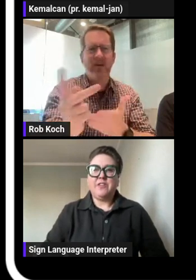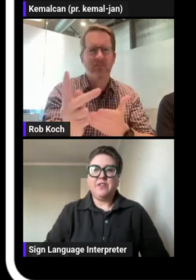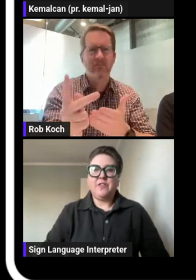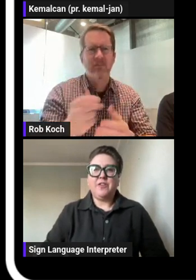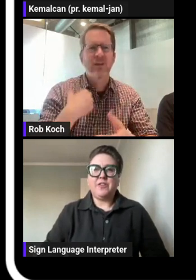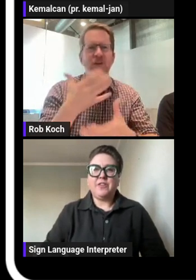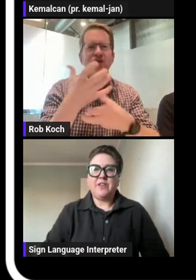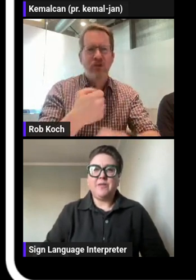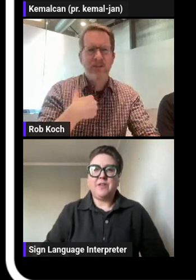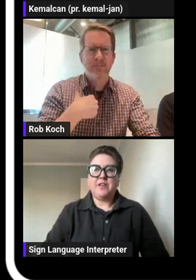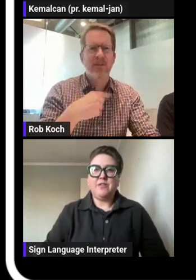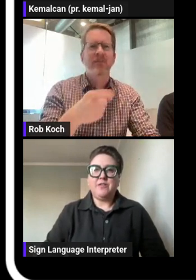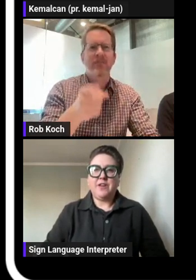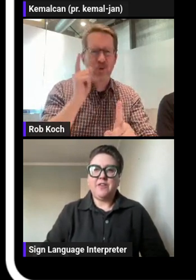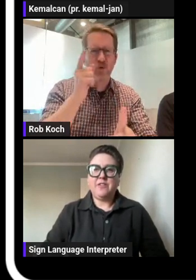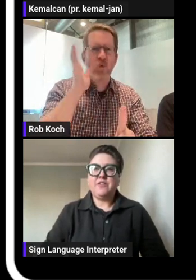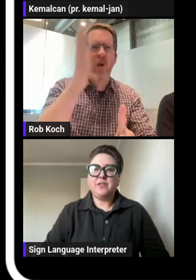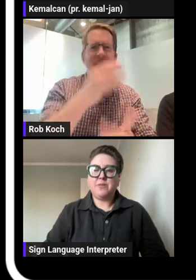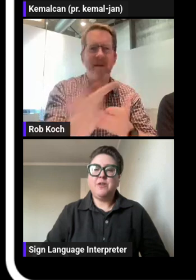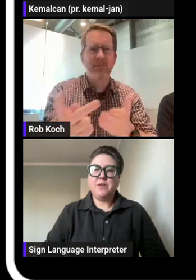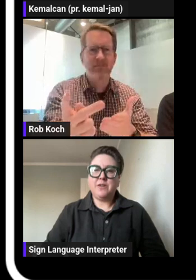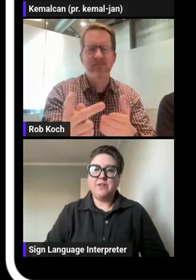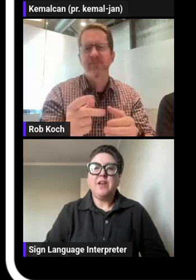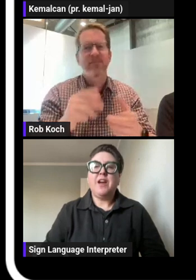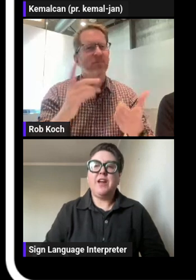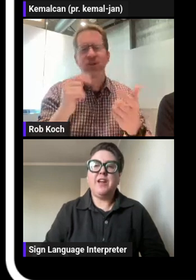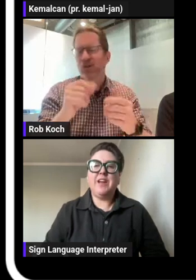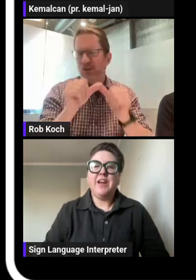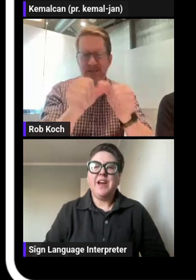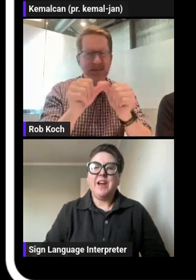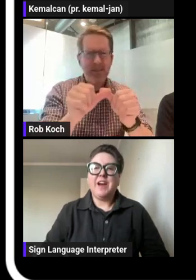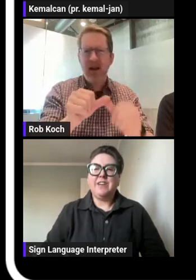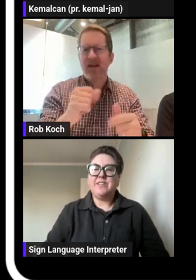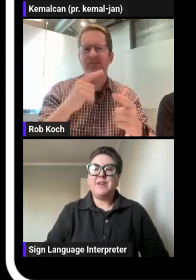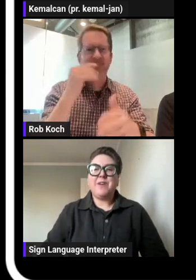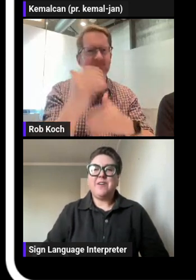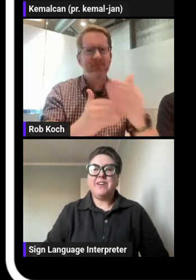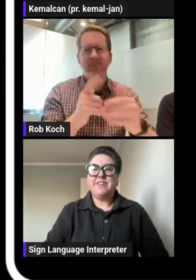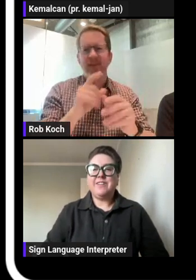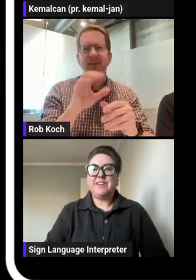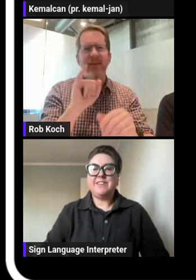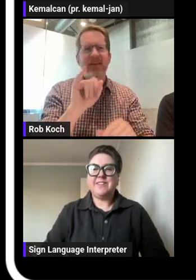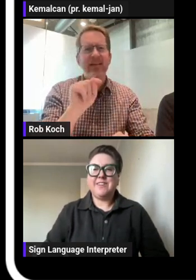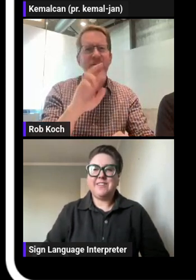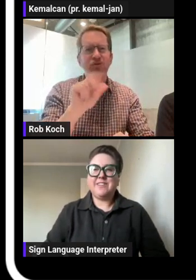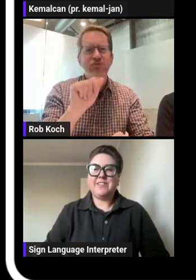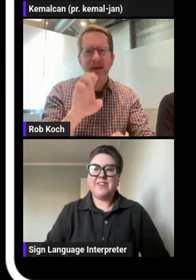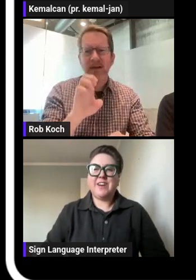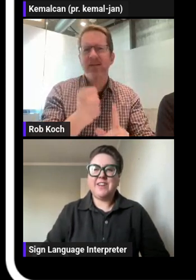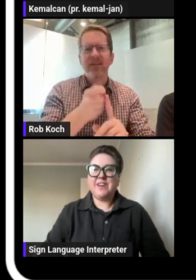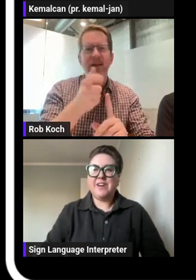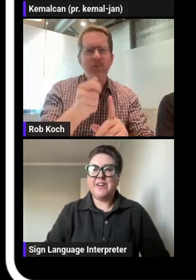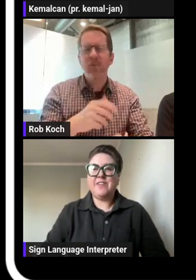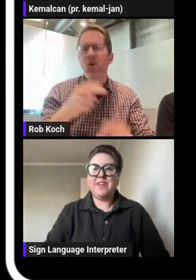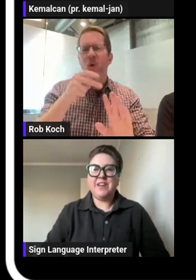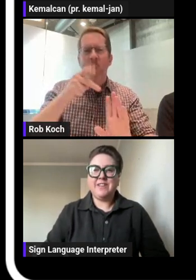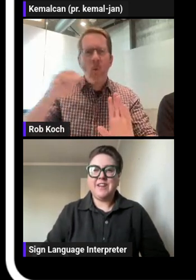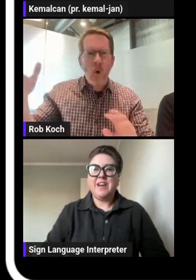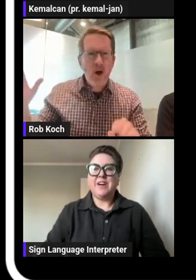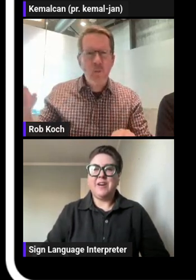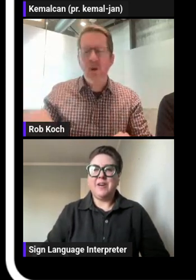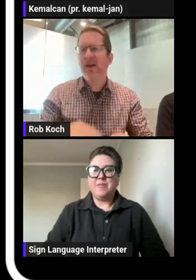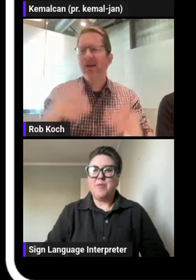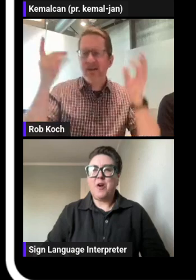If this is your first attempt and you fail, trust me, you will. Just keep going. Don't get discouraged. Just try it,